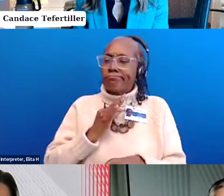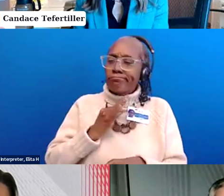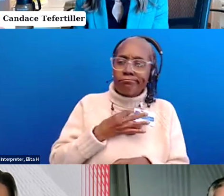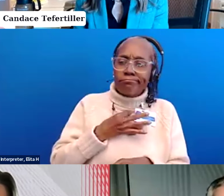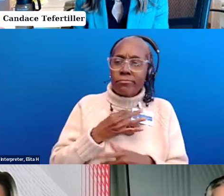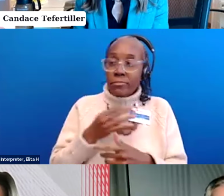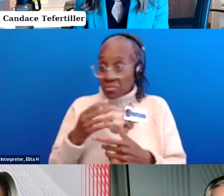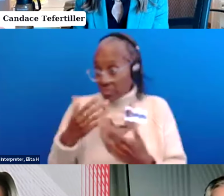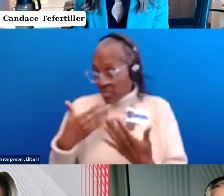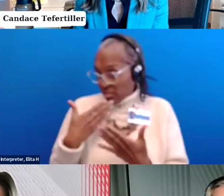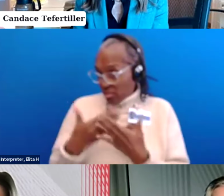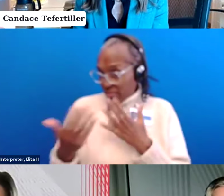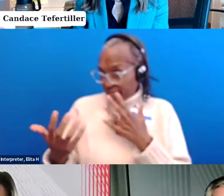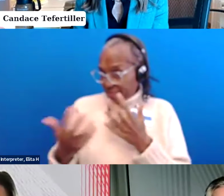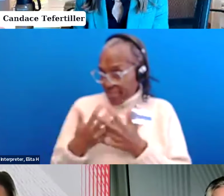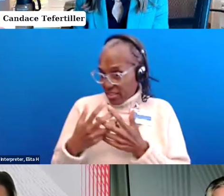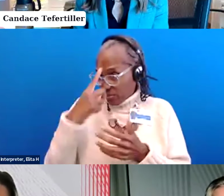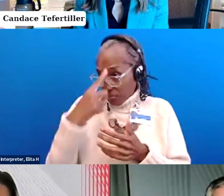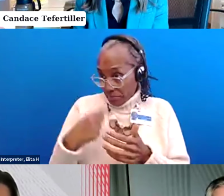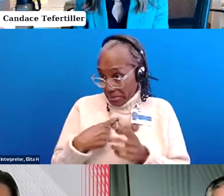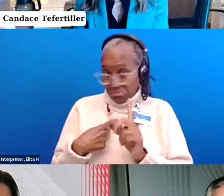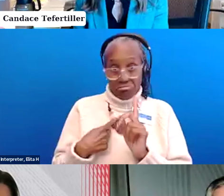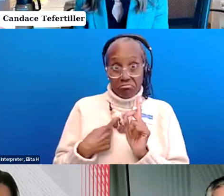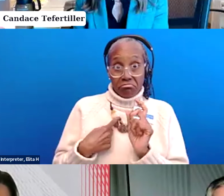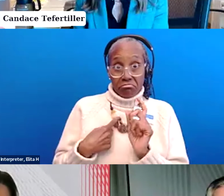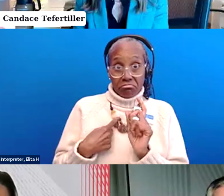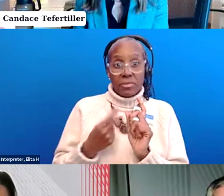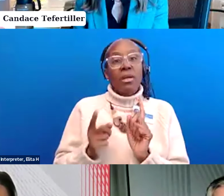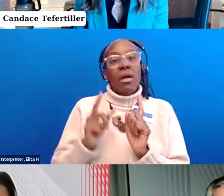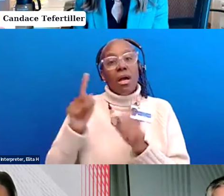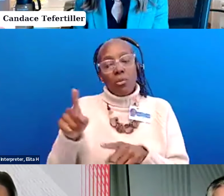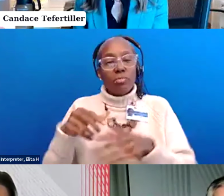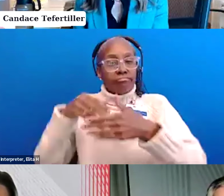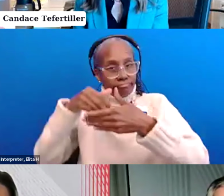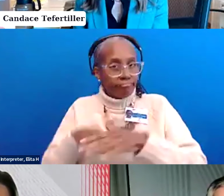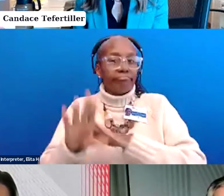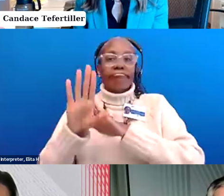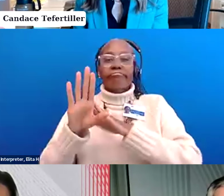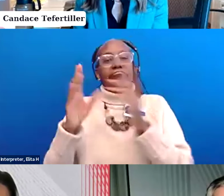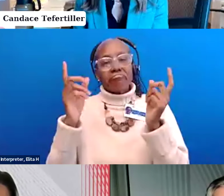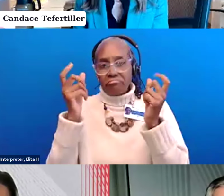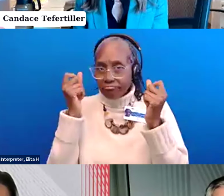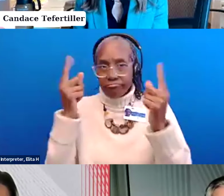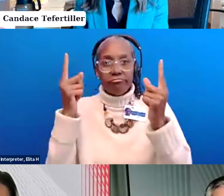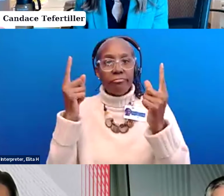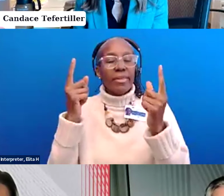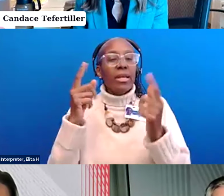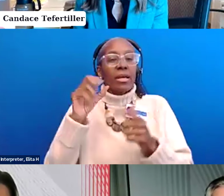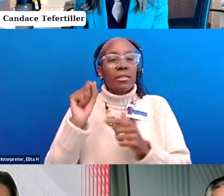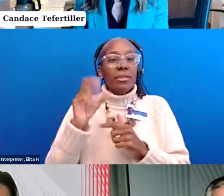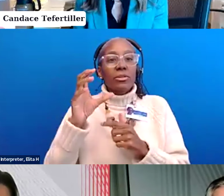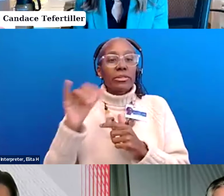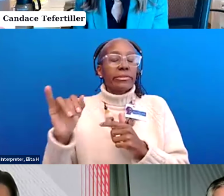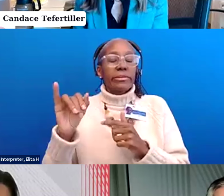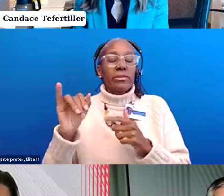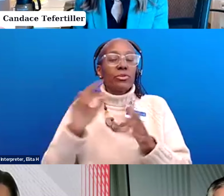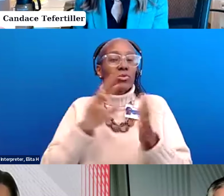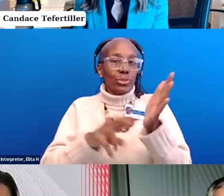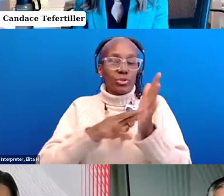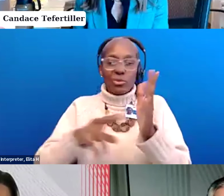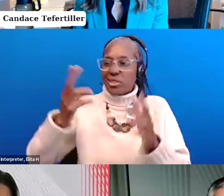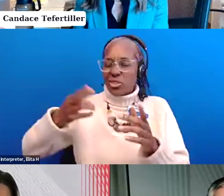to whether I might be a good candidate. But I went into it. I understood that spinal cord injury research